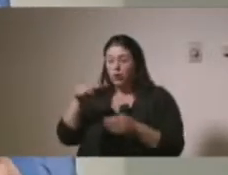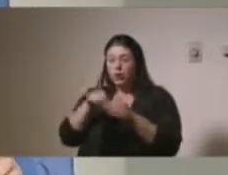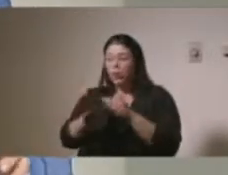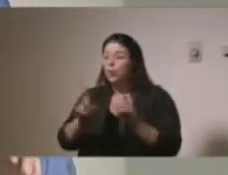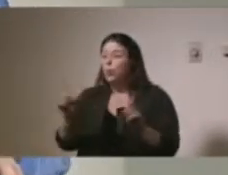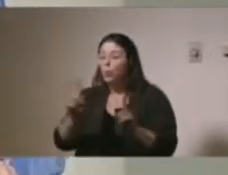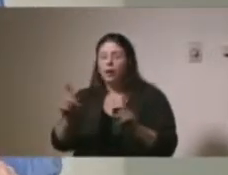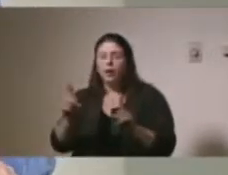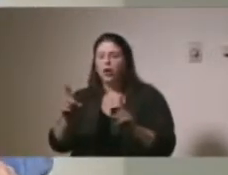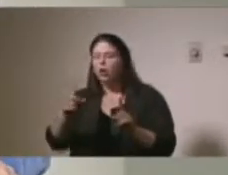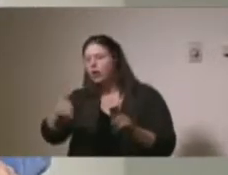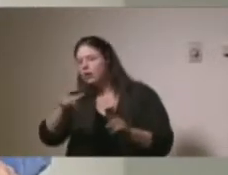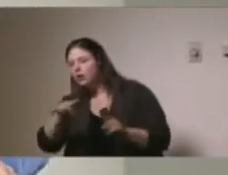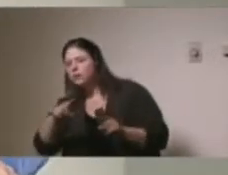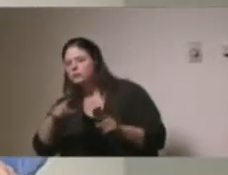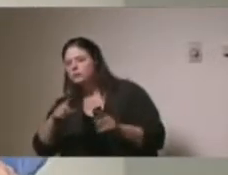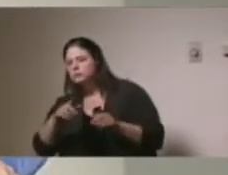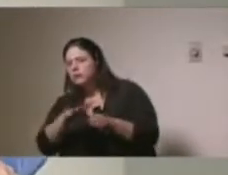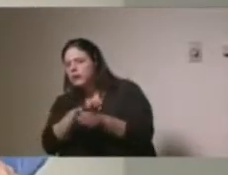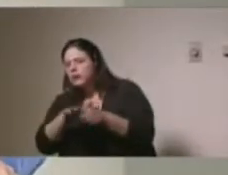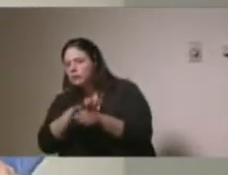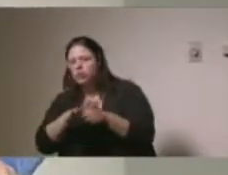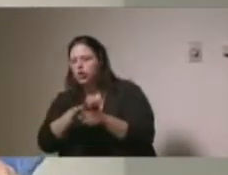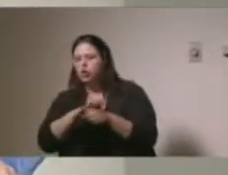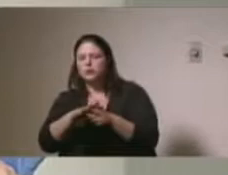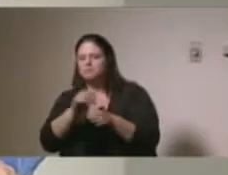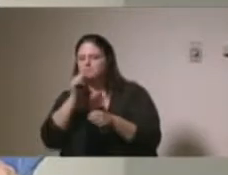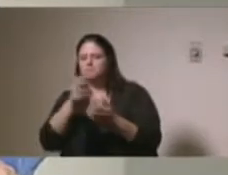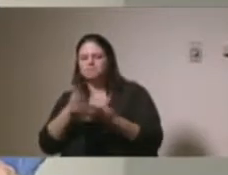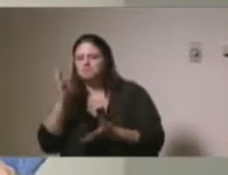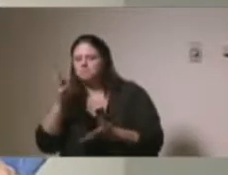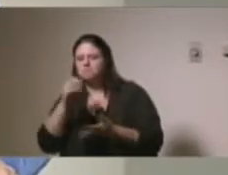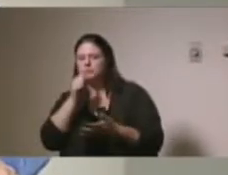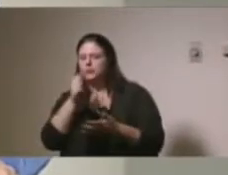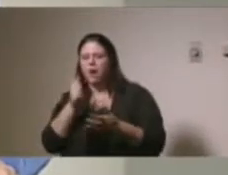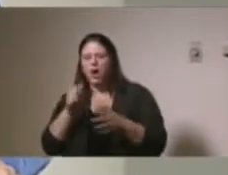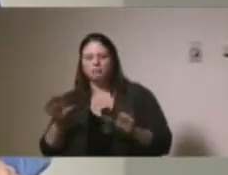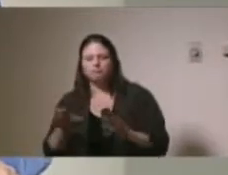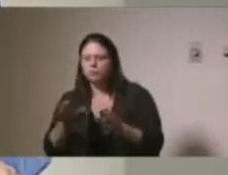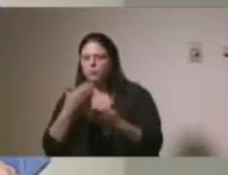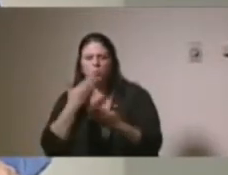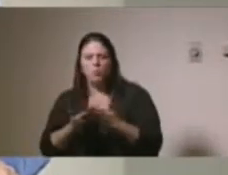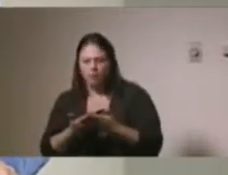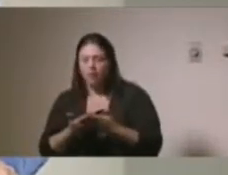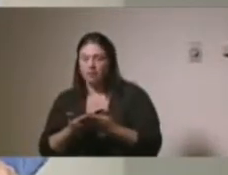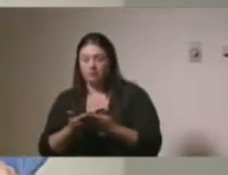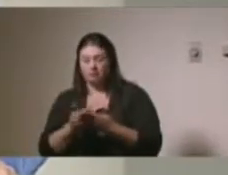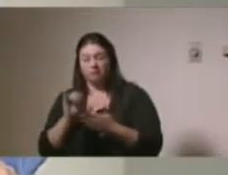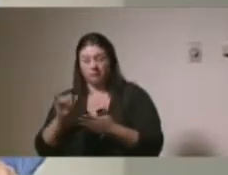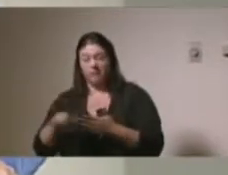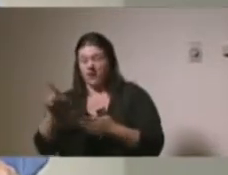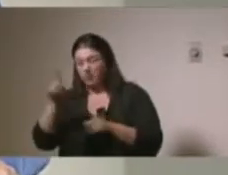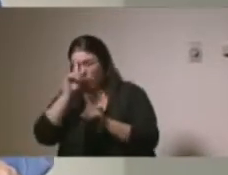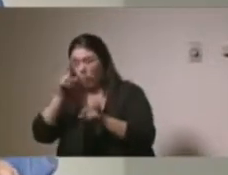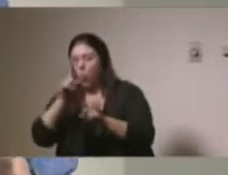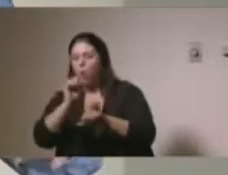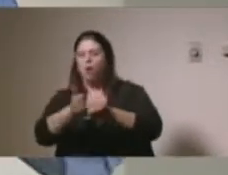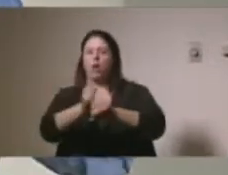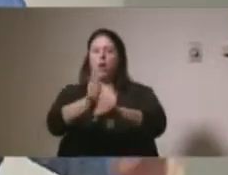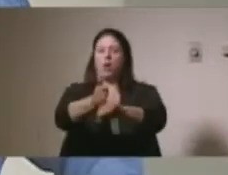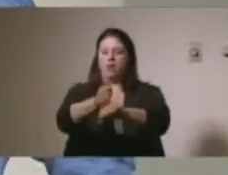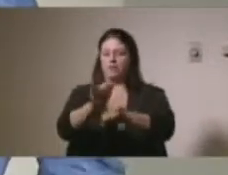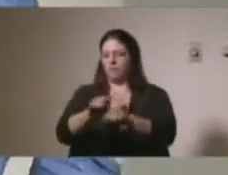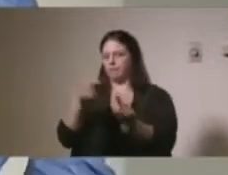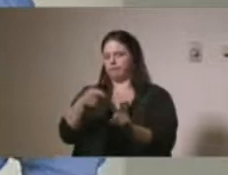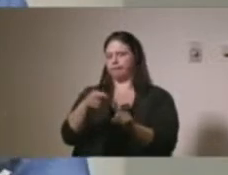underprivileged neighborhoods, and that's where they're most setting up. We had a strategy. One of our first strategies was that we wouldn't